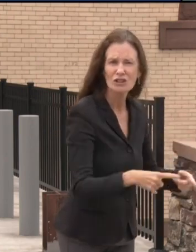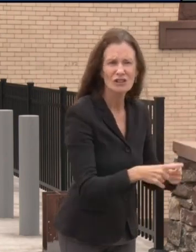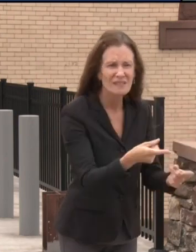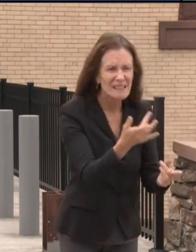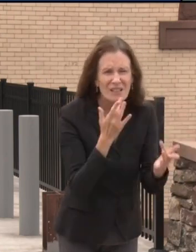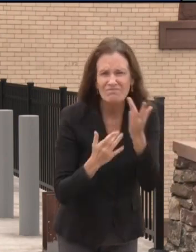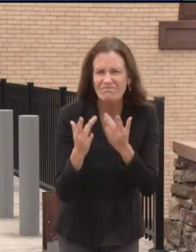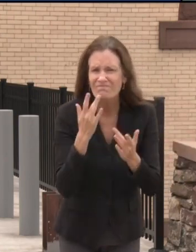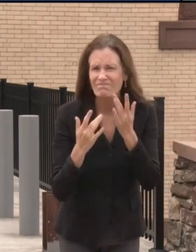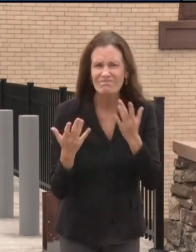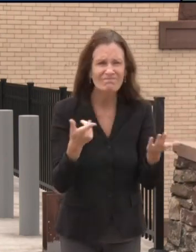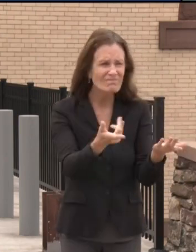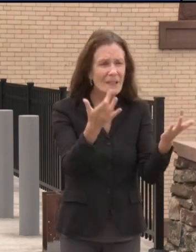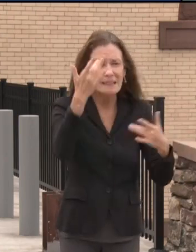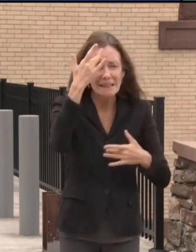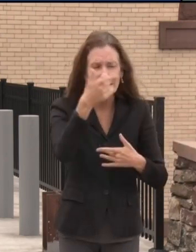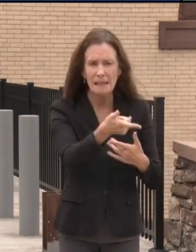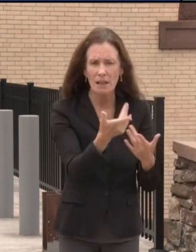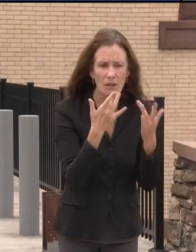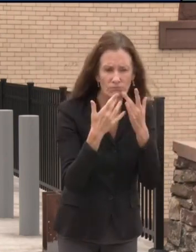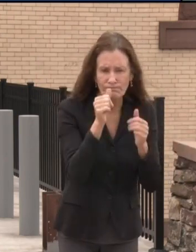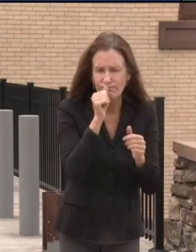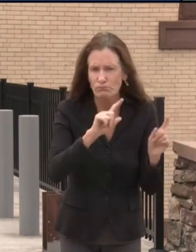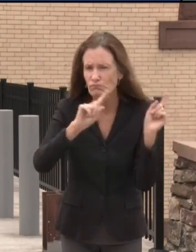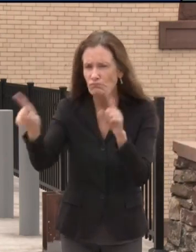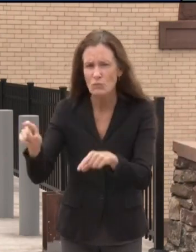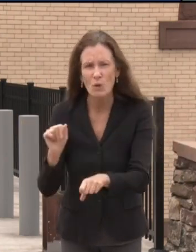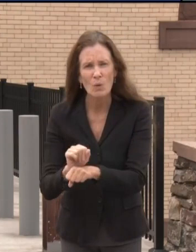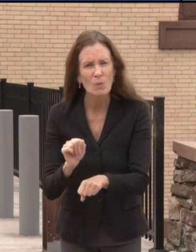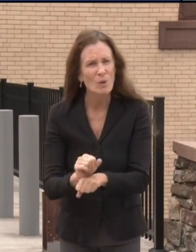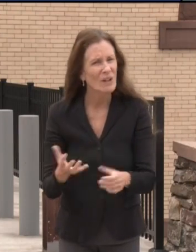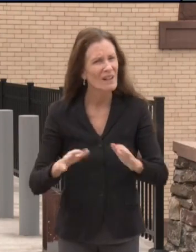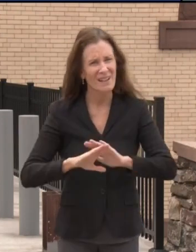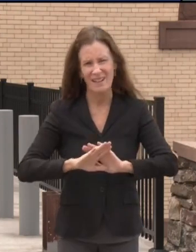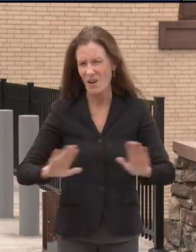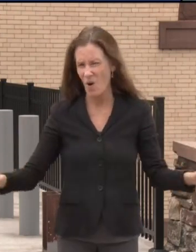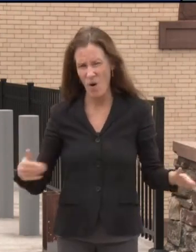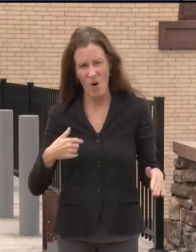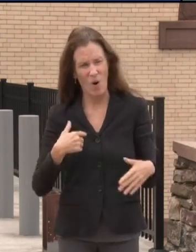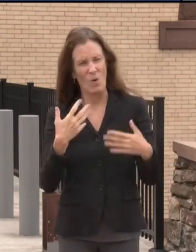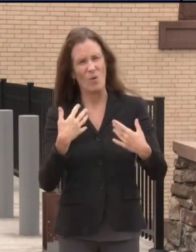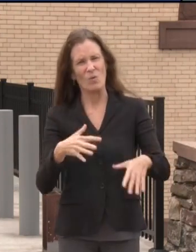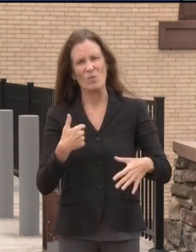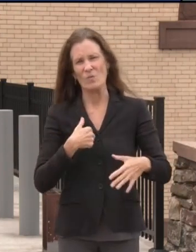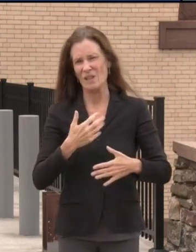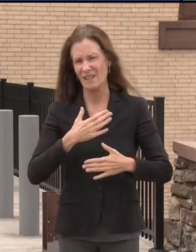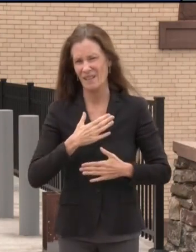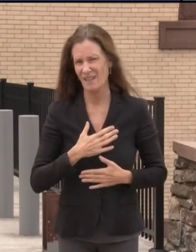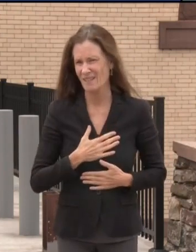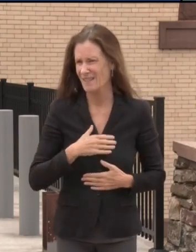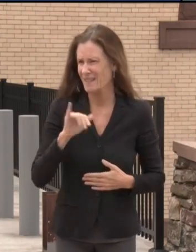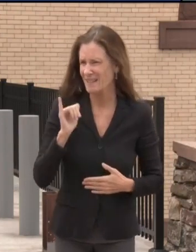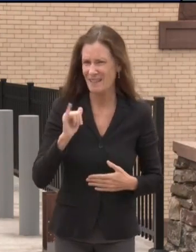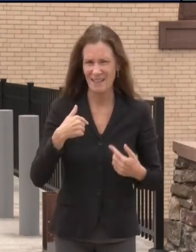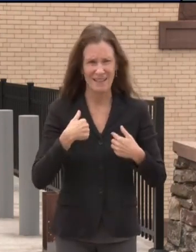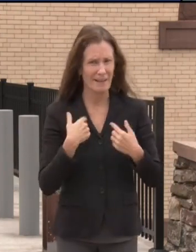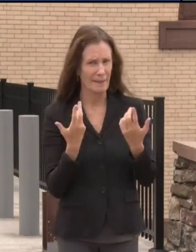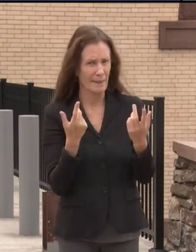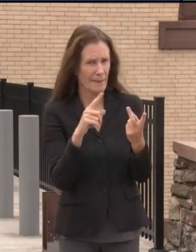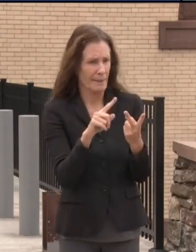family? Right now, that worker has to choose. Does she protect the public health, or does she keep her